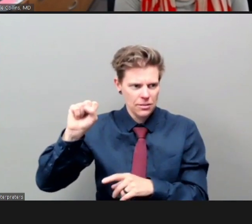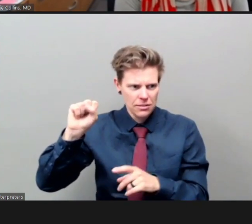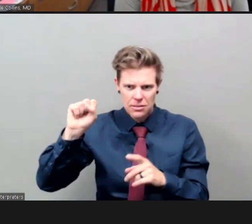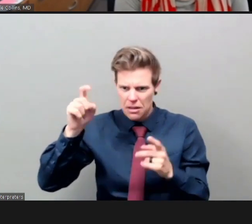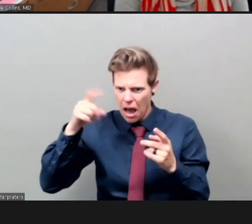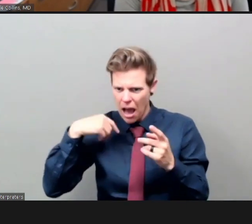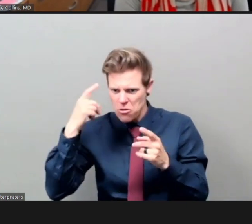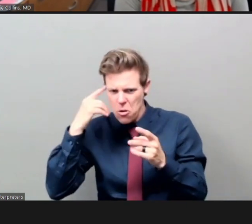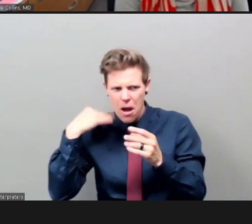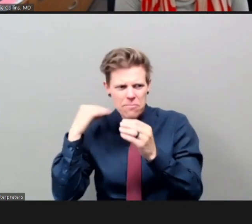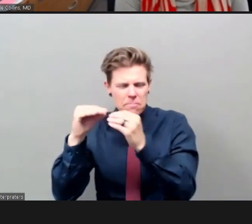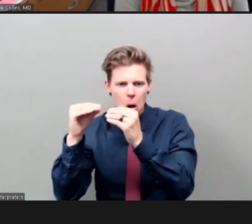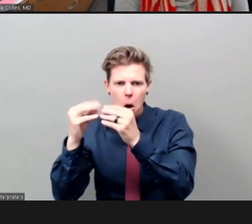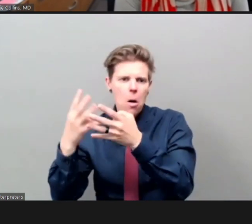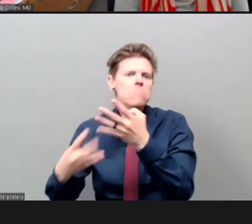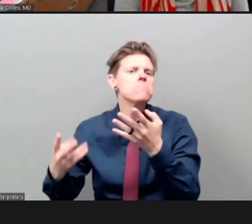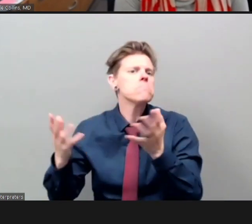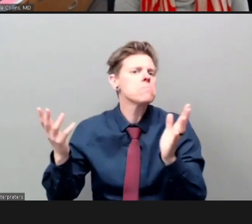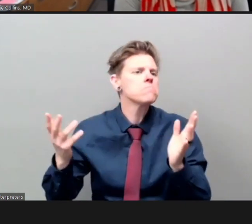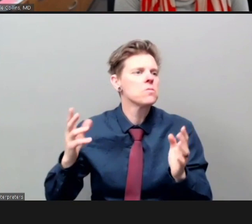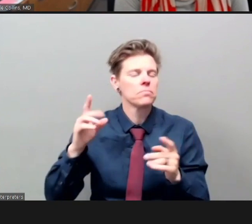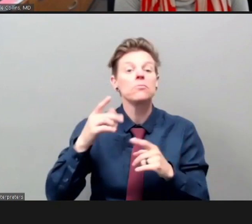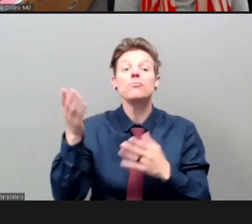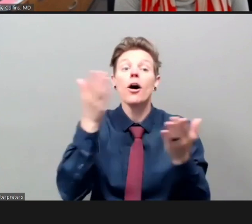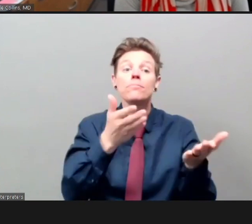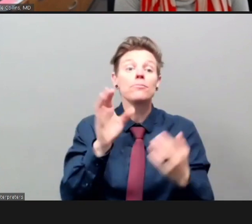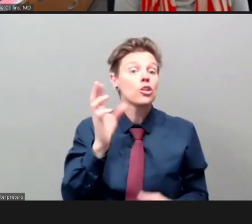on that. Chris, to you. Thank you very much. Just